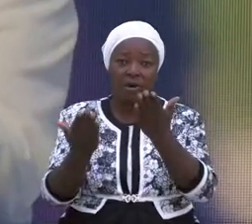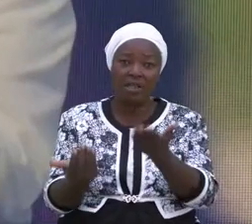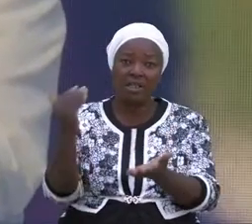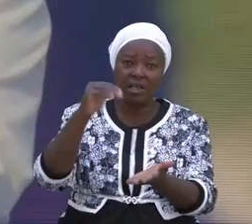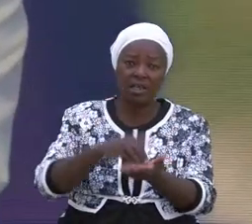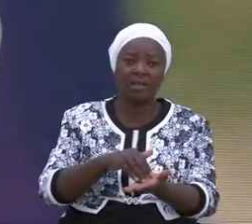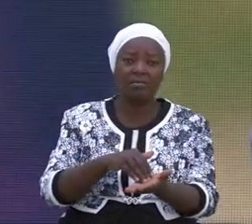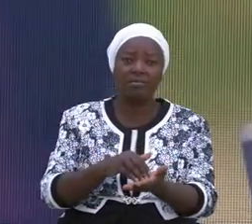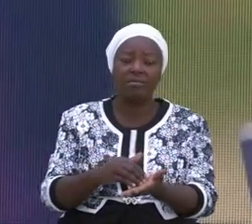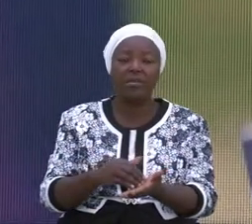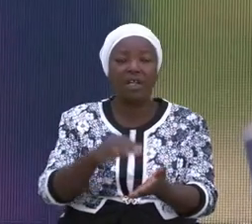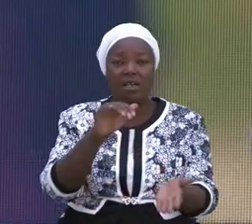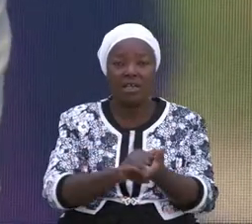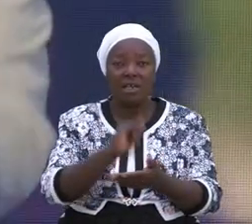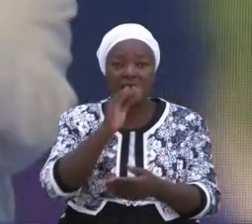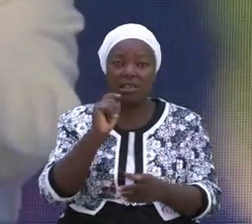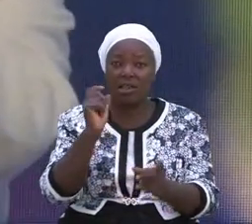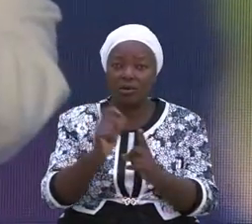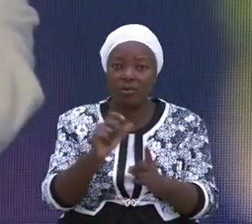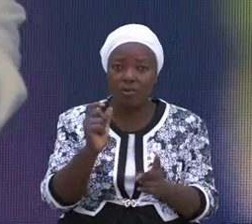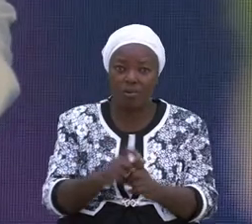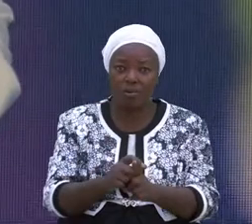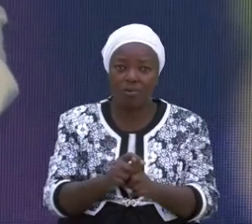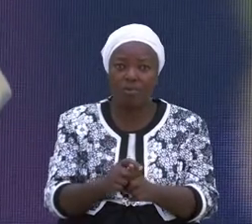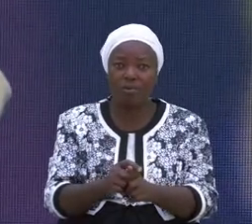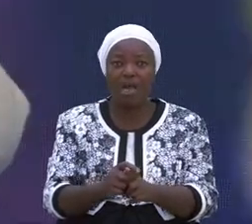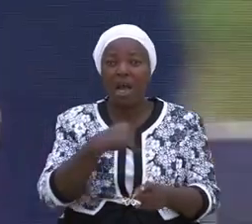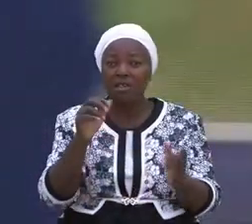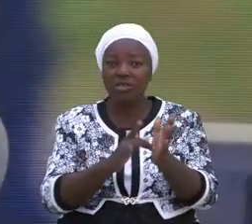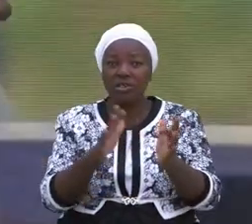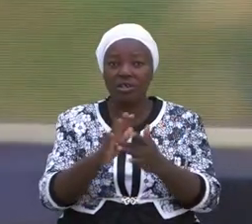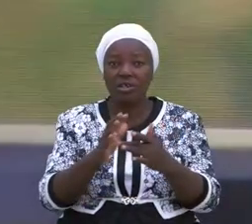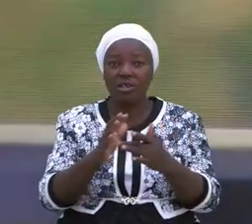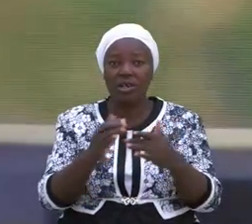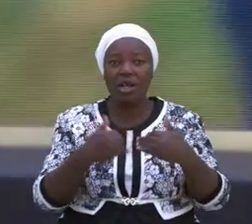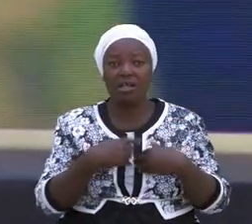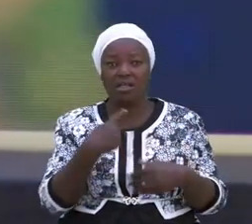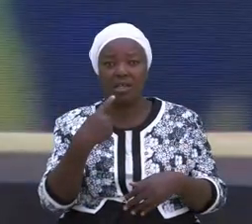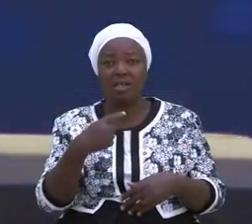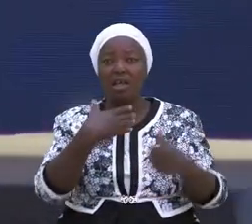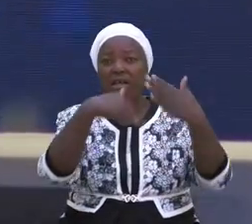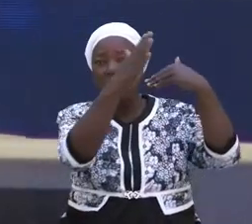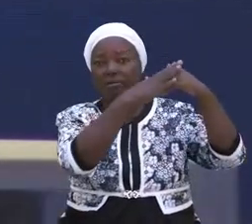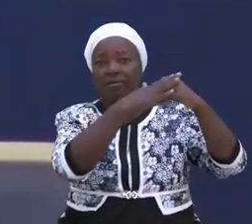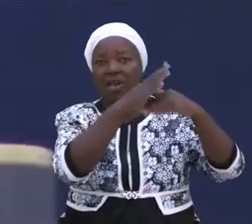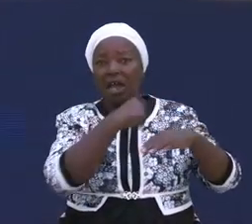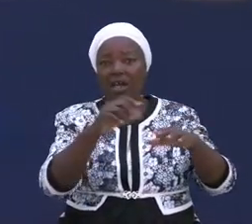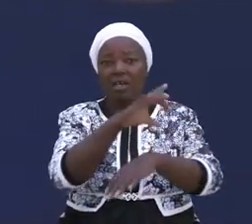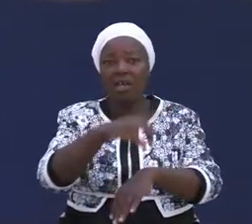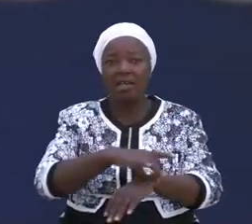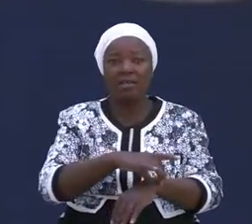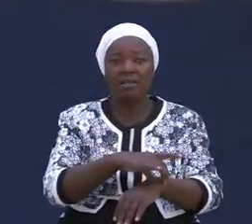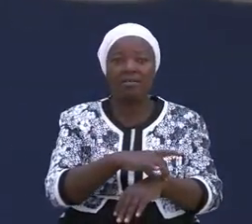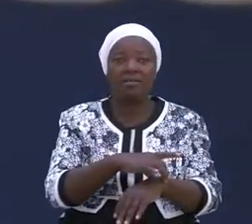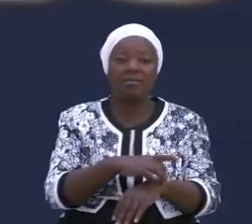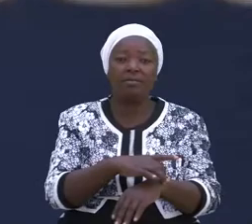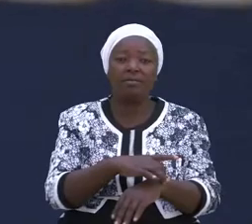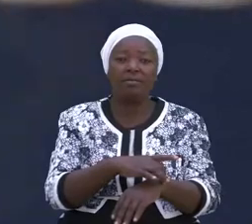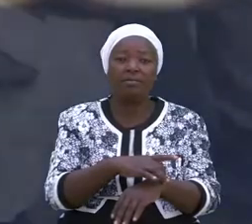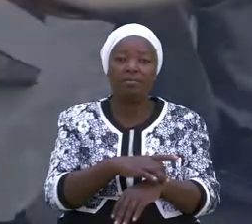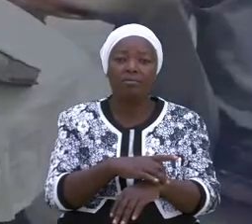That's the word. And Jesus had said, heaven and earth